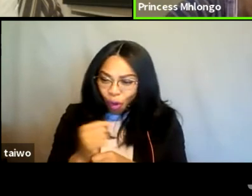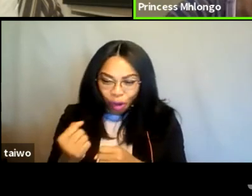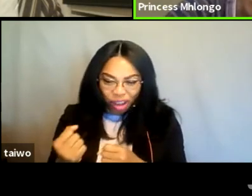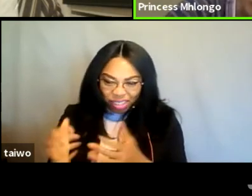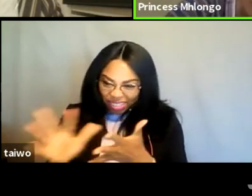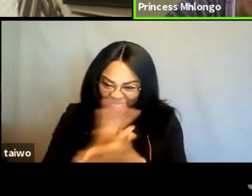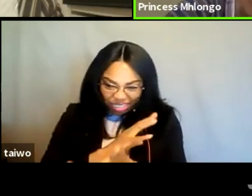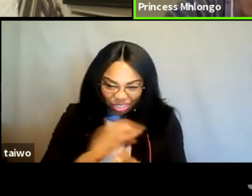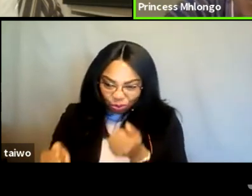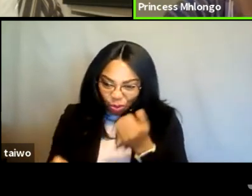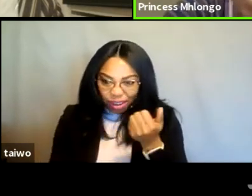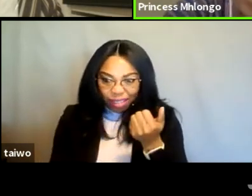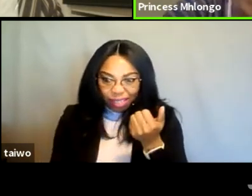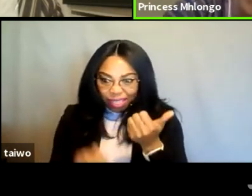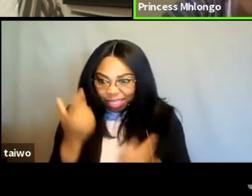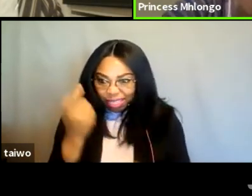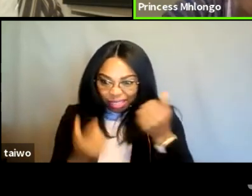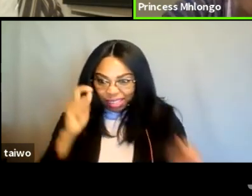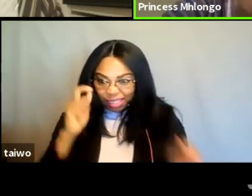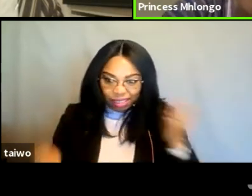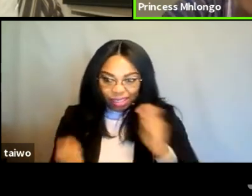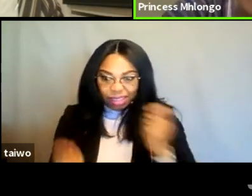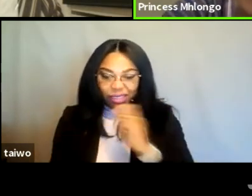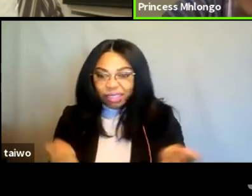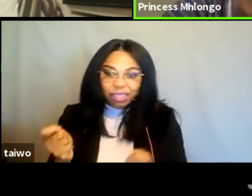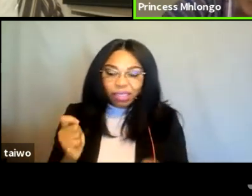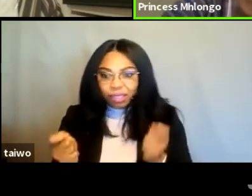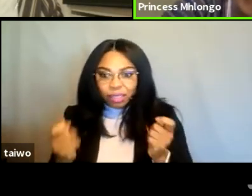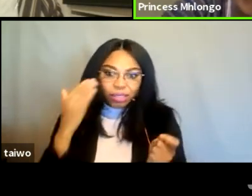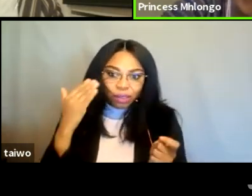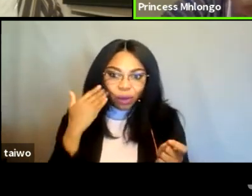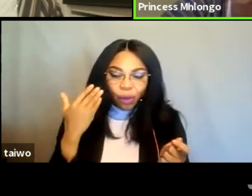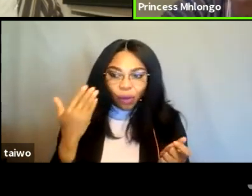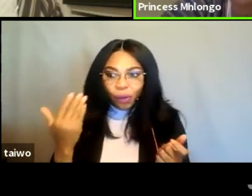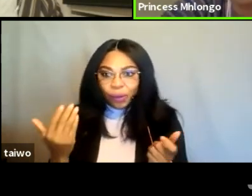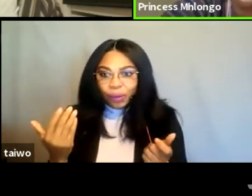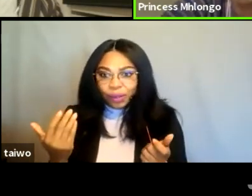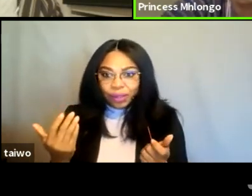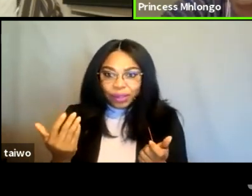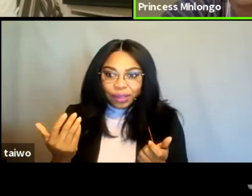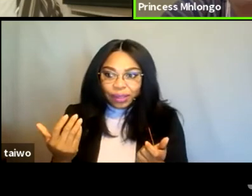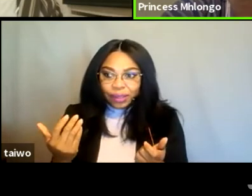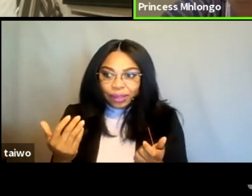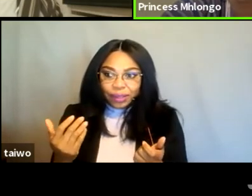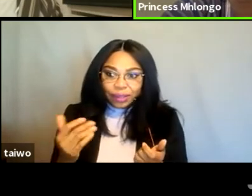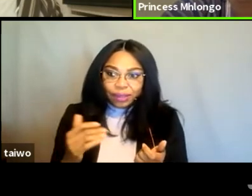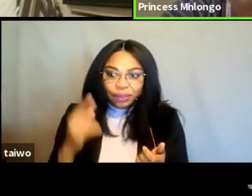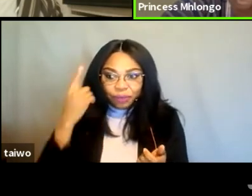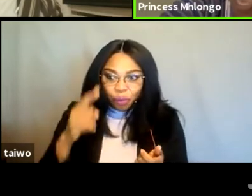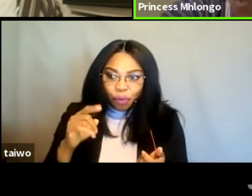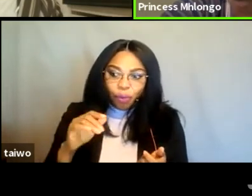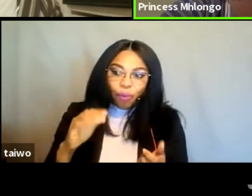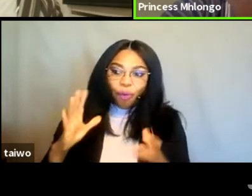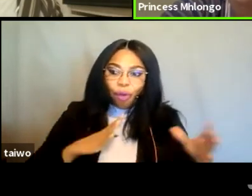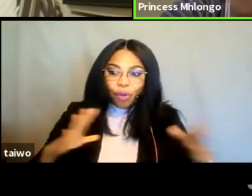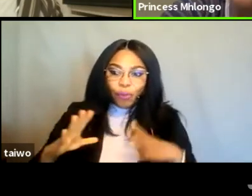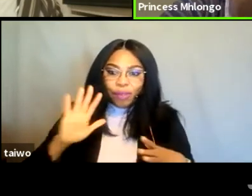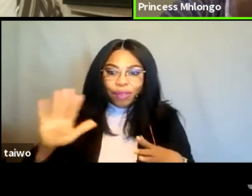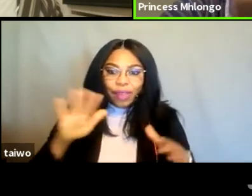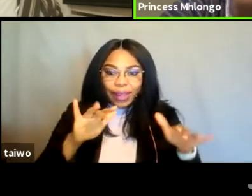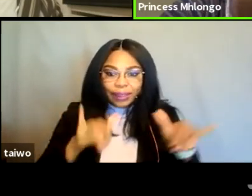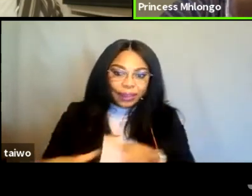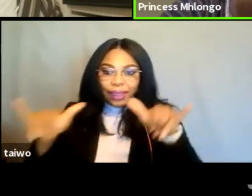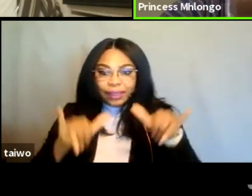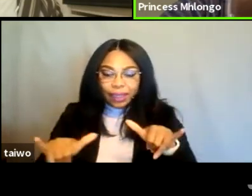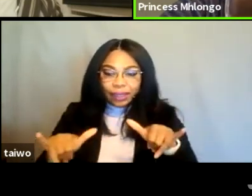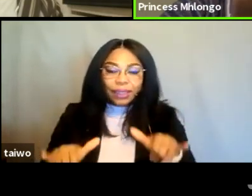ripped apart, you know, in the name of, you know, Hollywood standards. However, I think